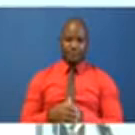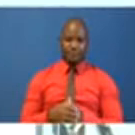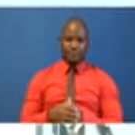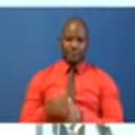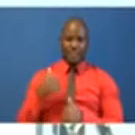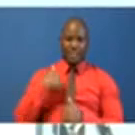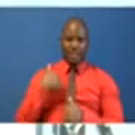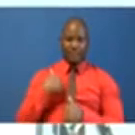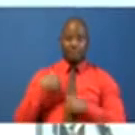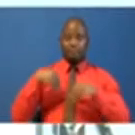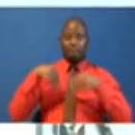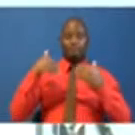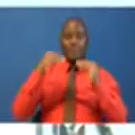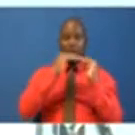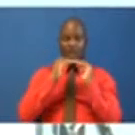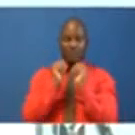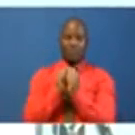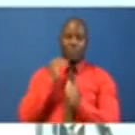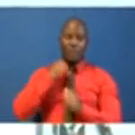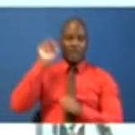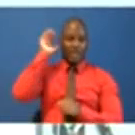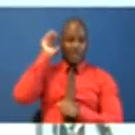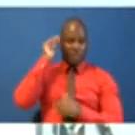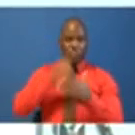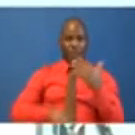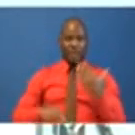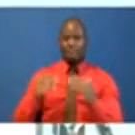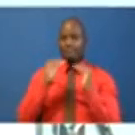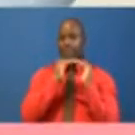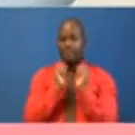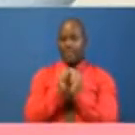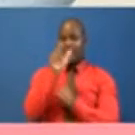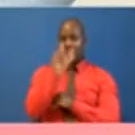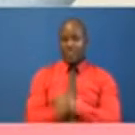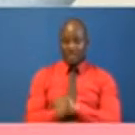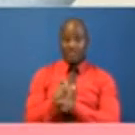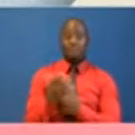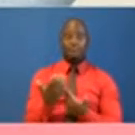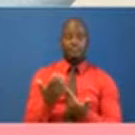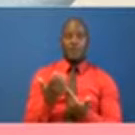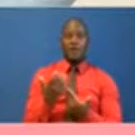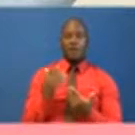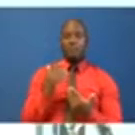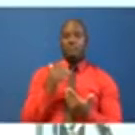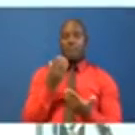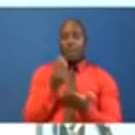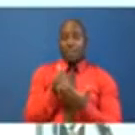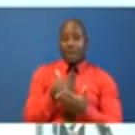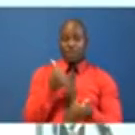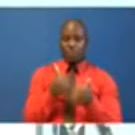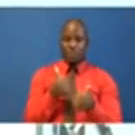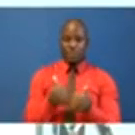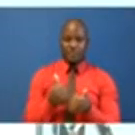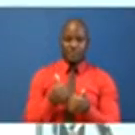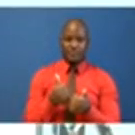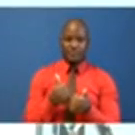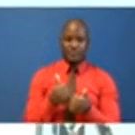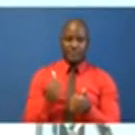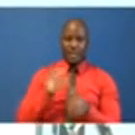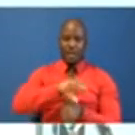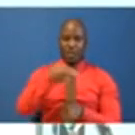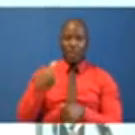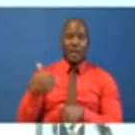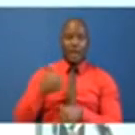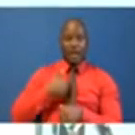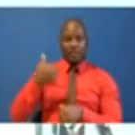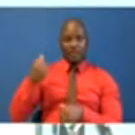has integrity so i want to hear questions about what's the integrity of that person because the amount of money that this county